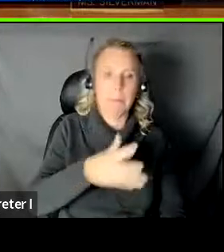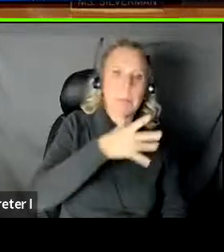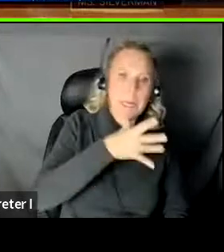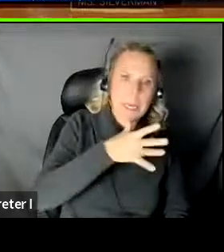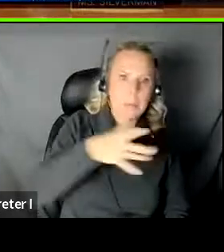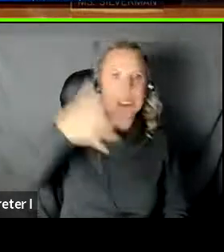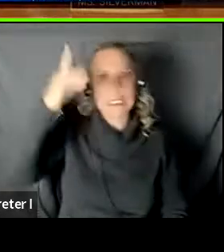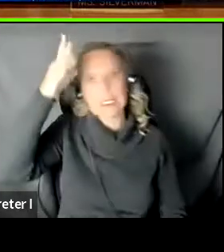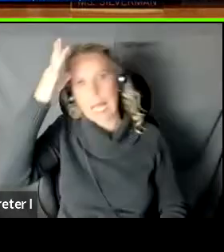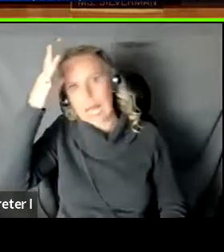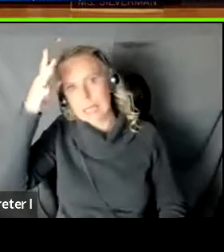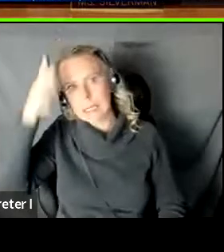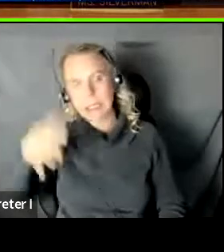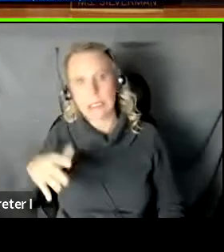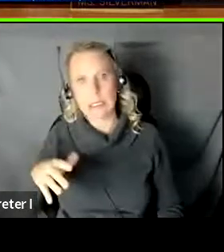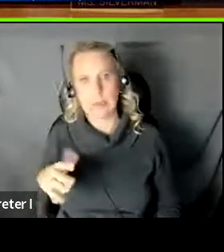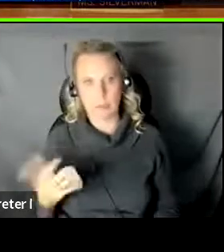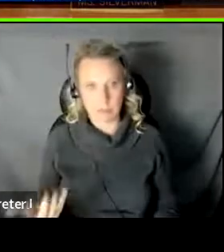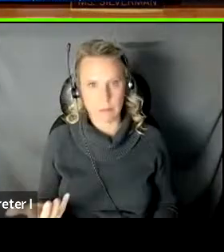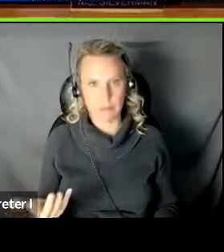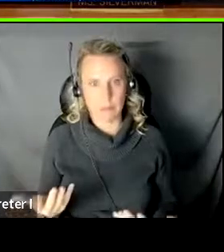and dads do that.